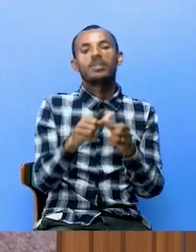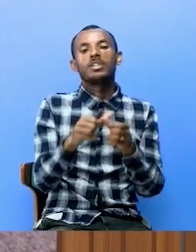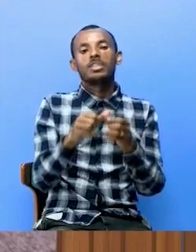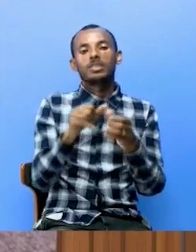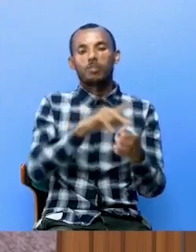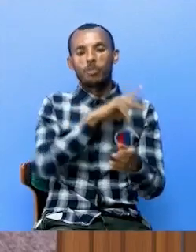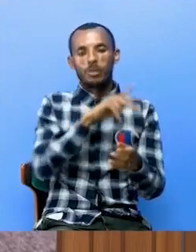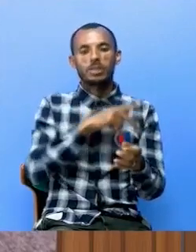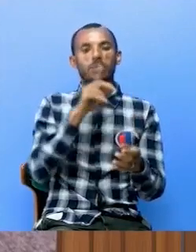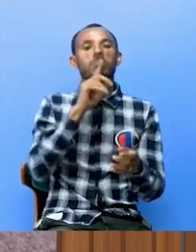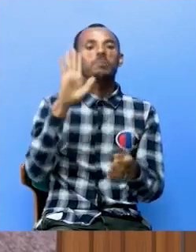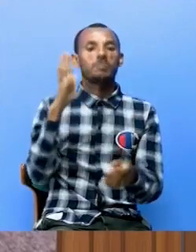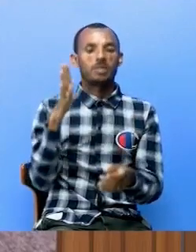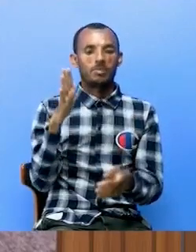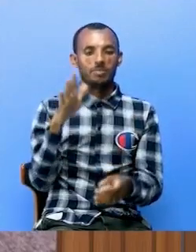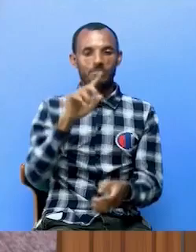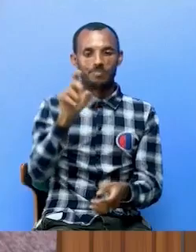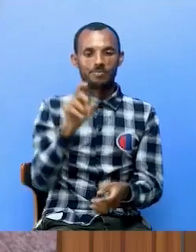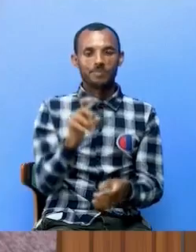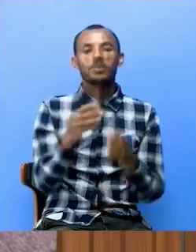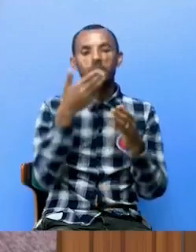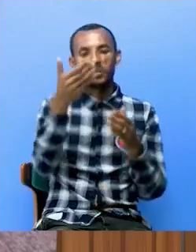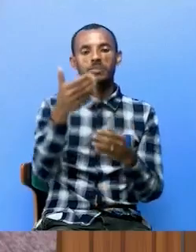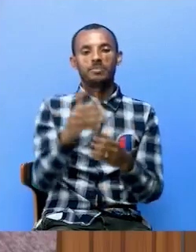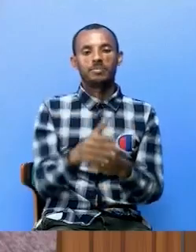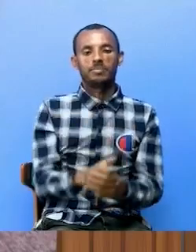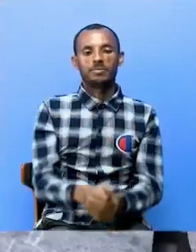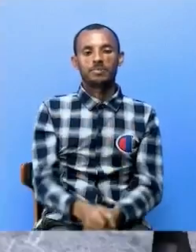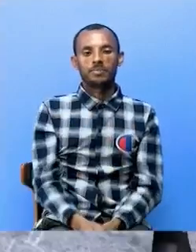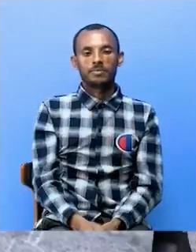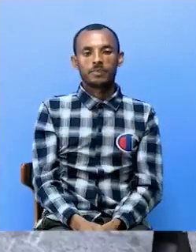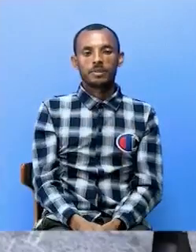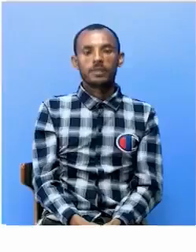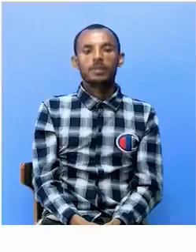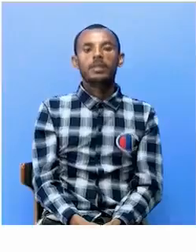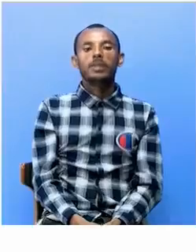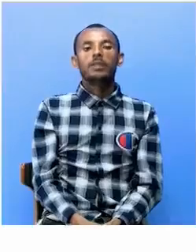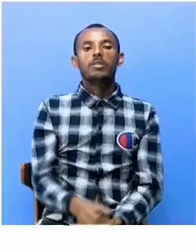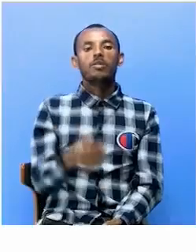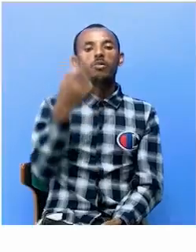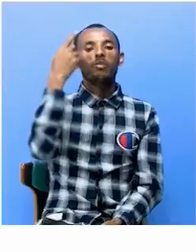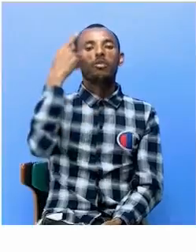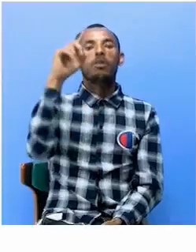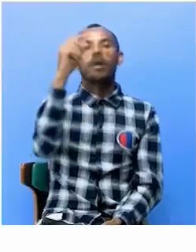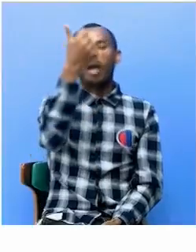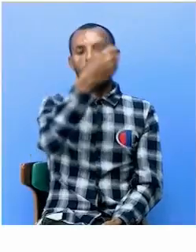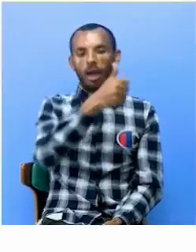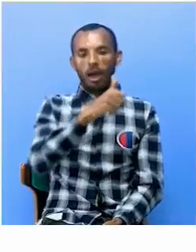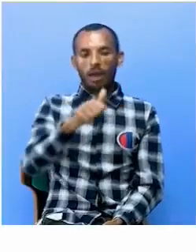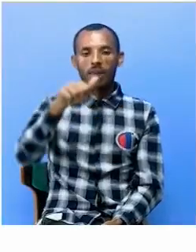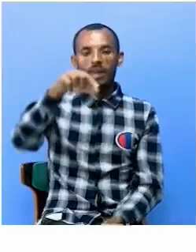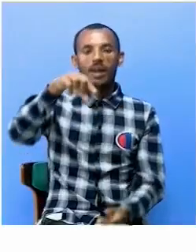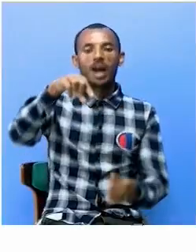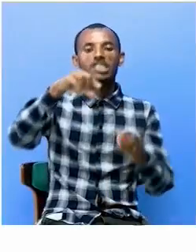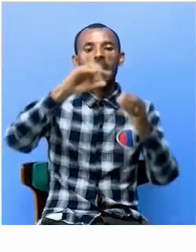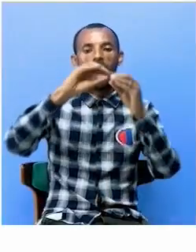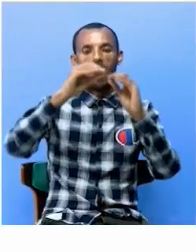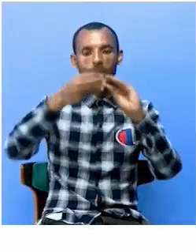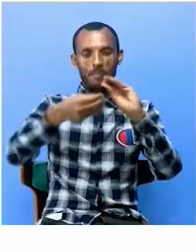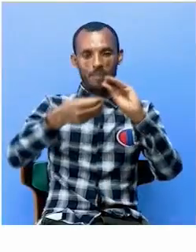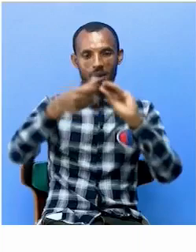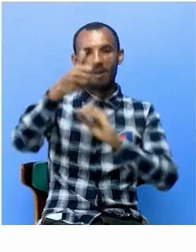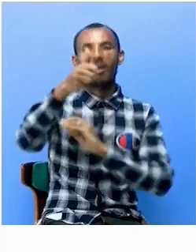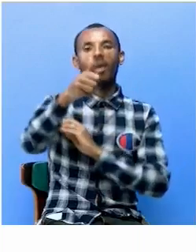properties looks like? Good. For any rational number